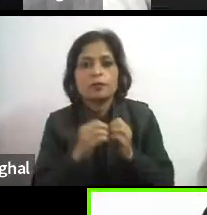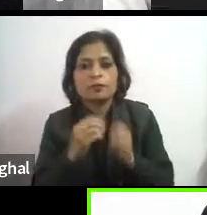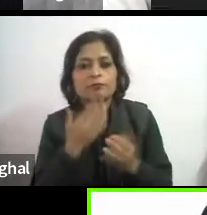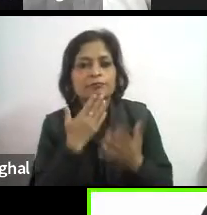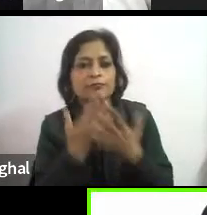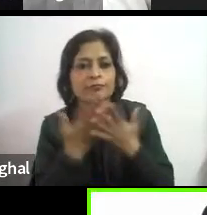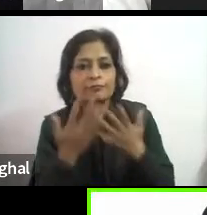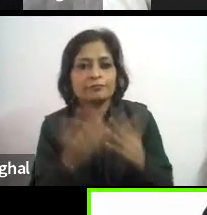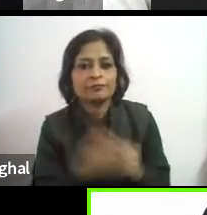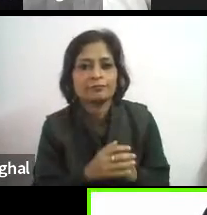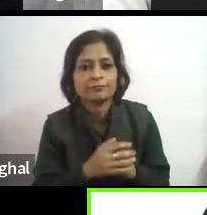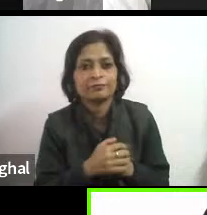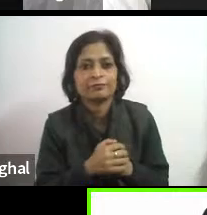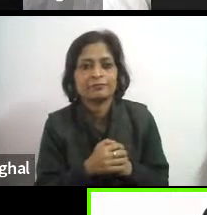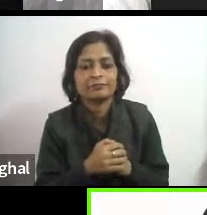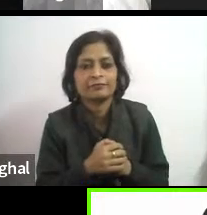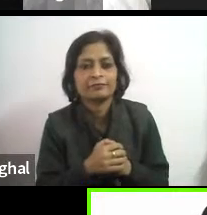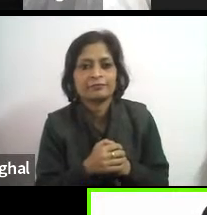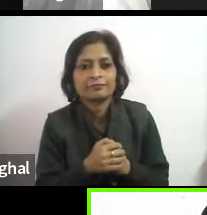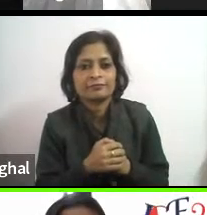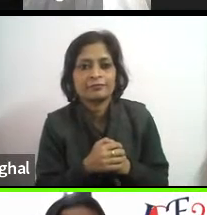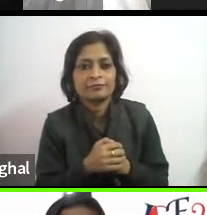do this most